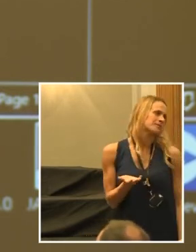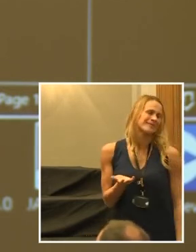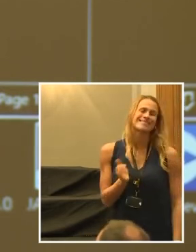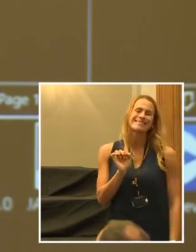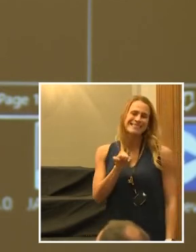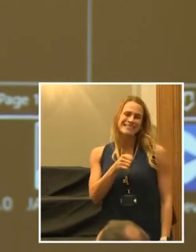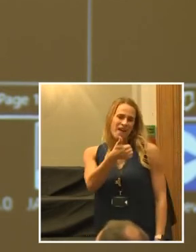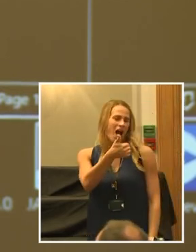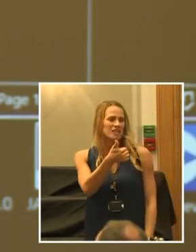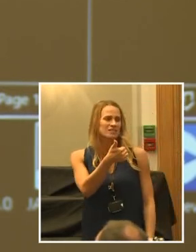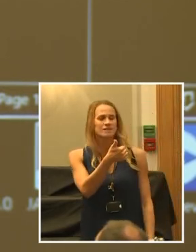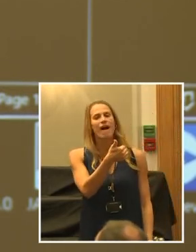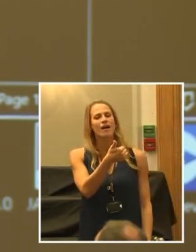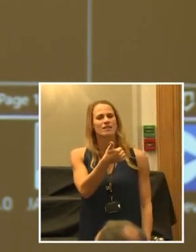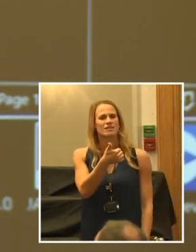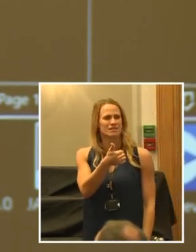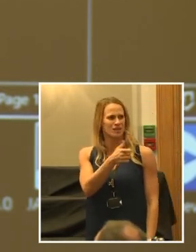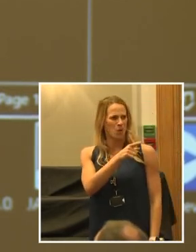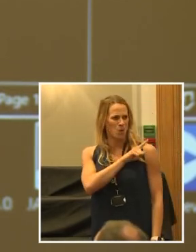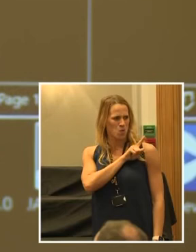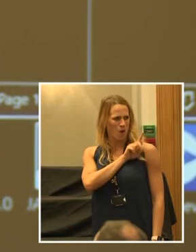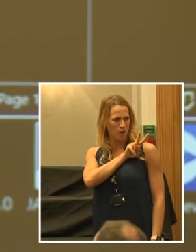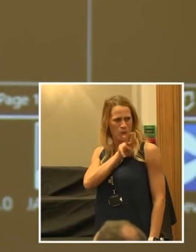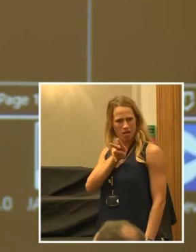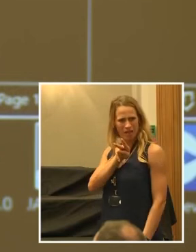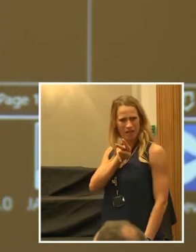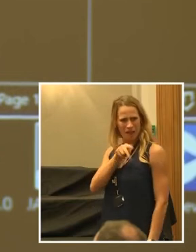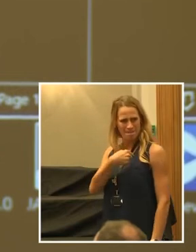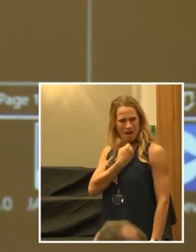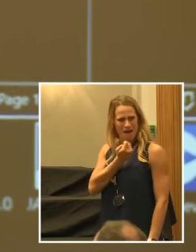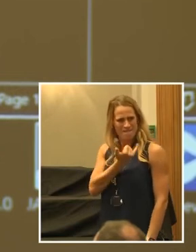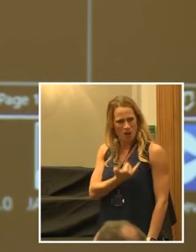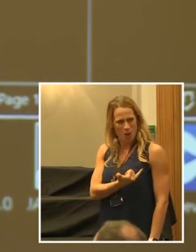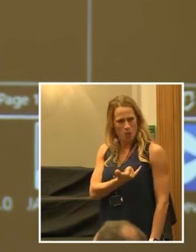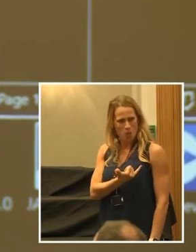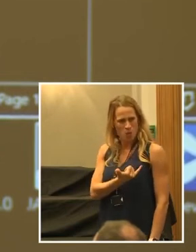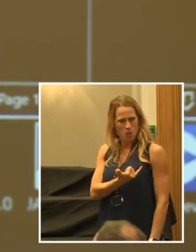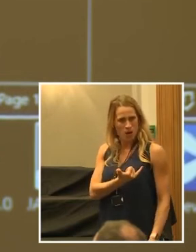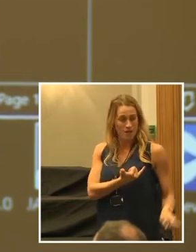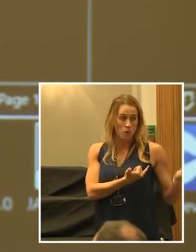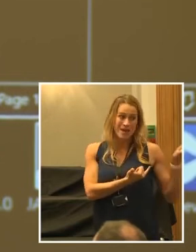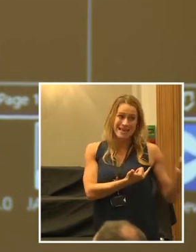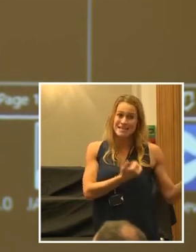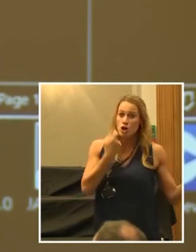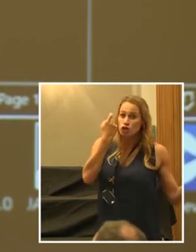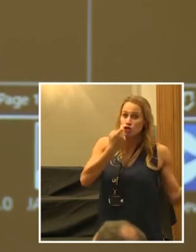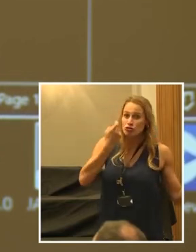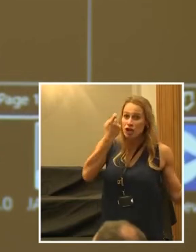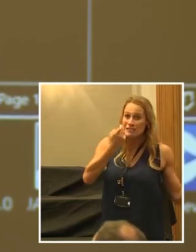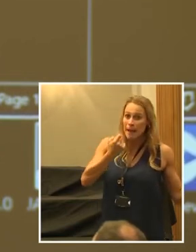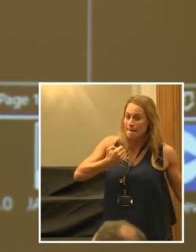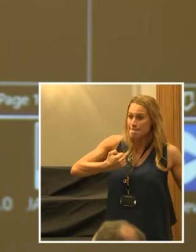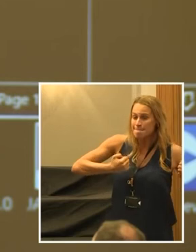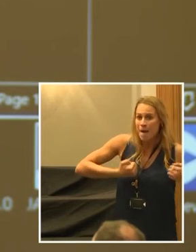"Yeah, no, it's all right, mate. It's good. But why are you looking at my phone?" So human curiosity was that I was actually doing my banking with